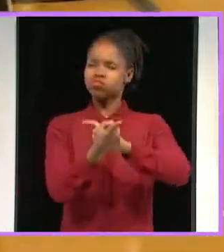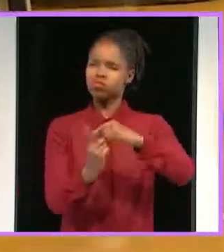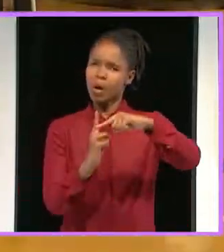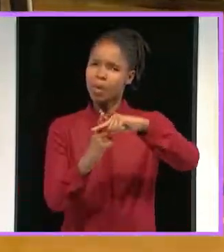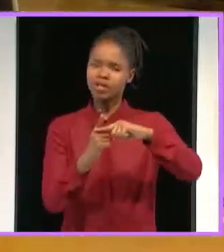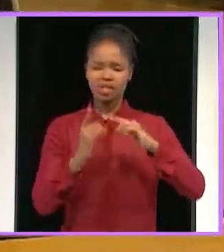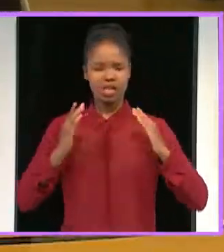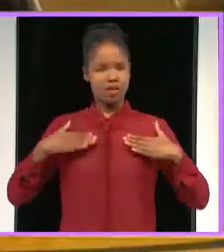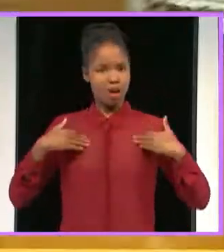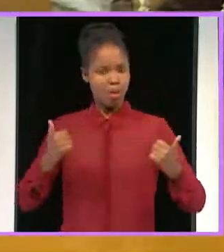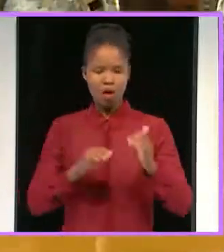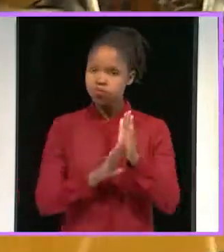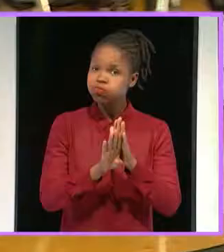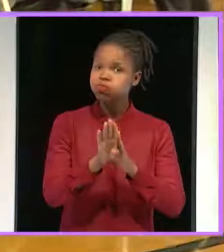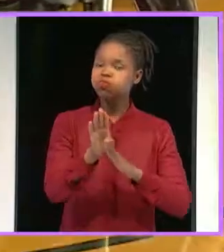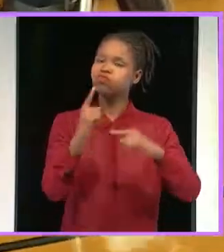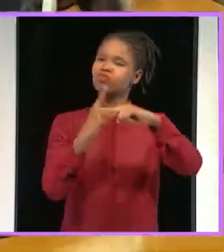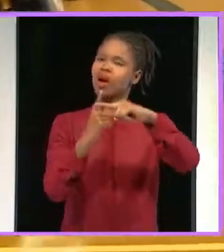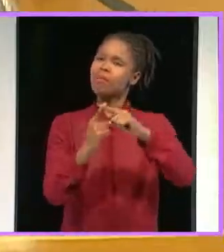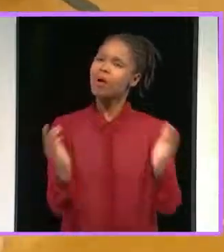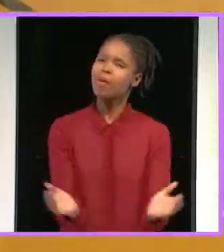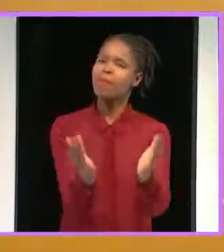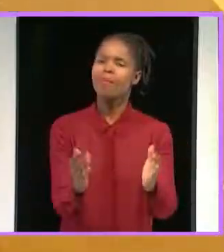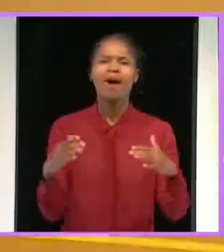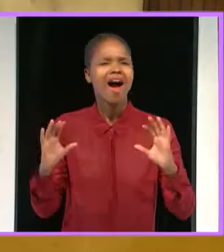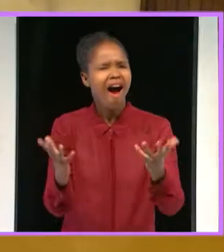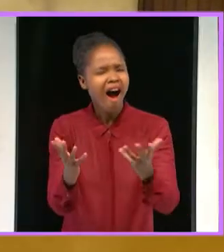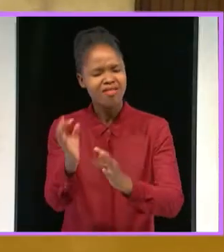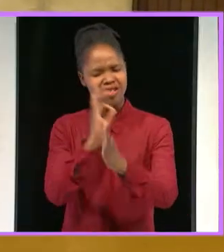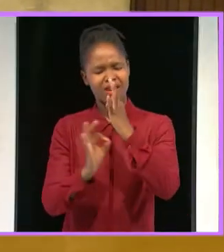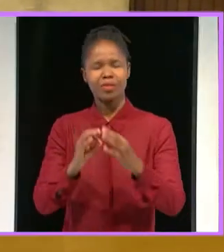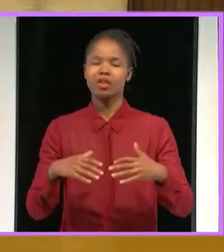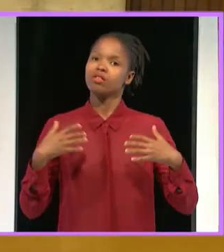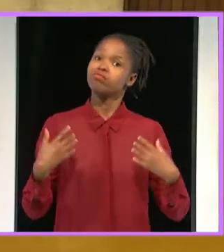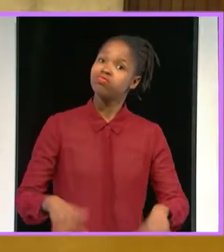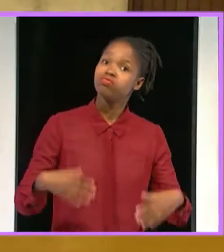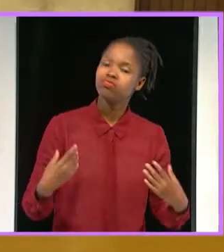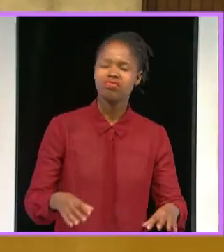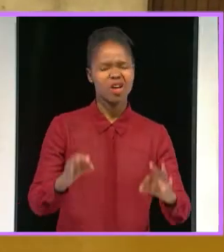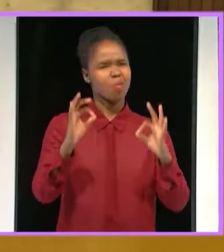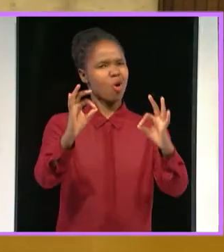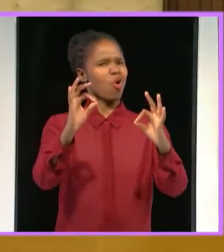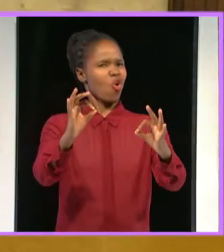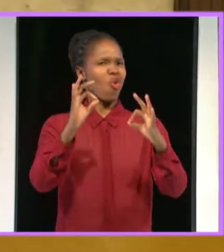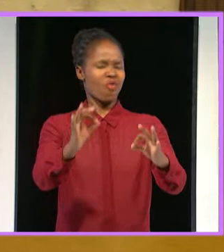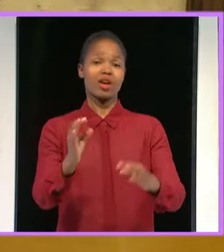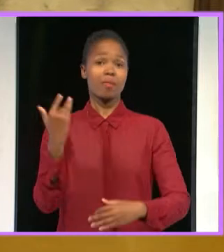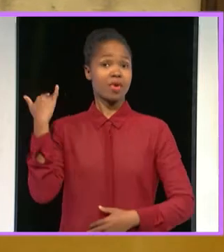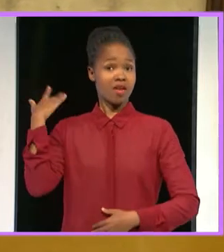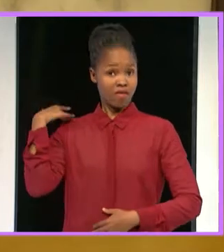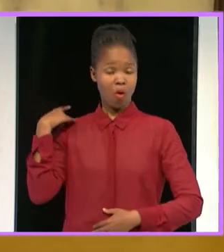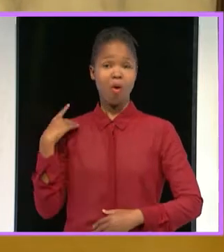in general to a person with a disability? Yes, Sam, it's perfect. For people who've got